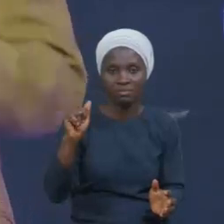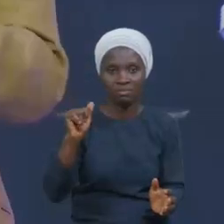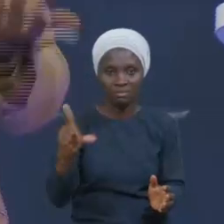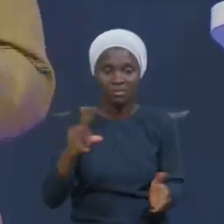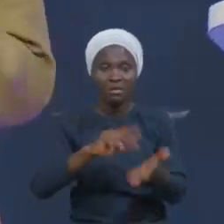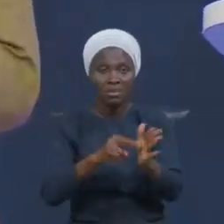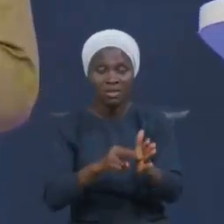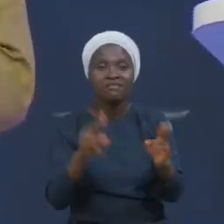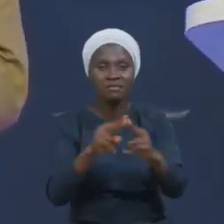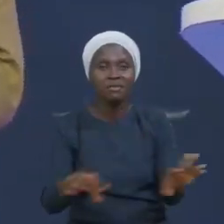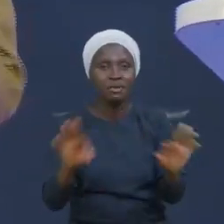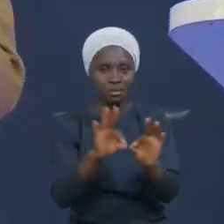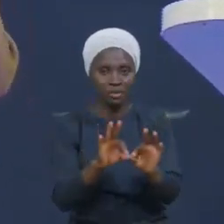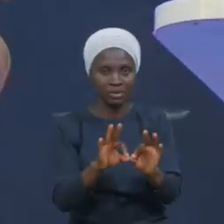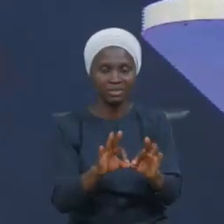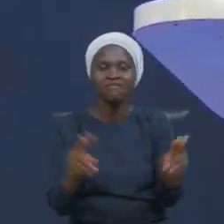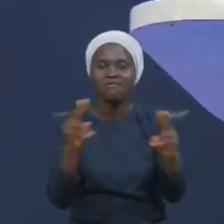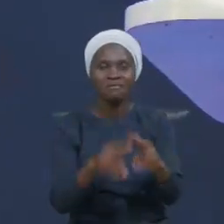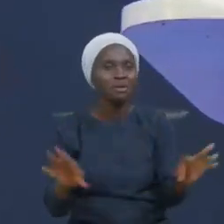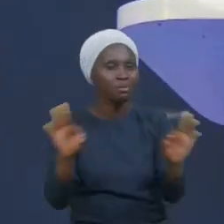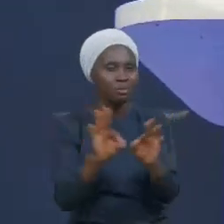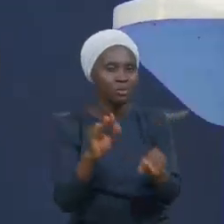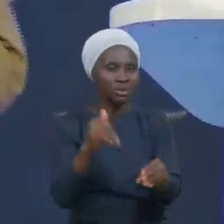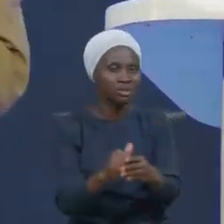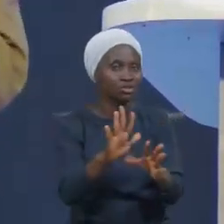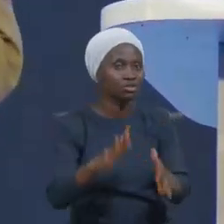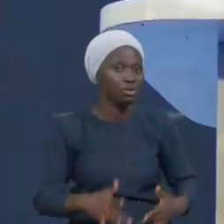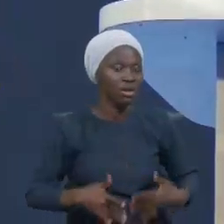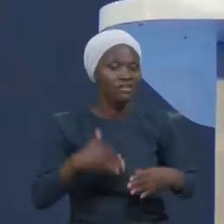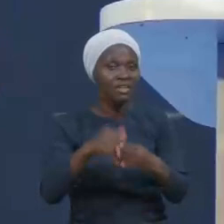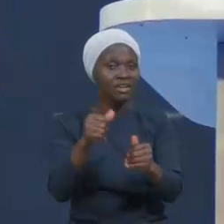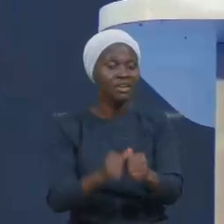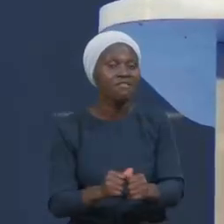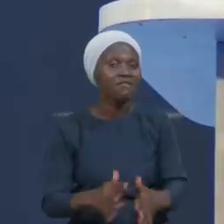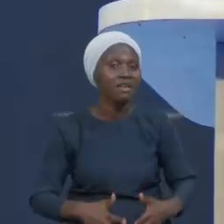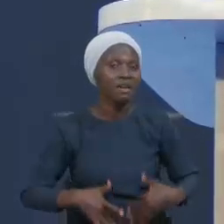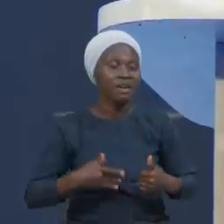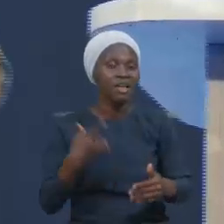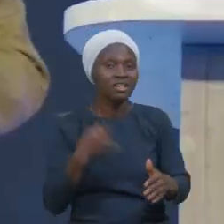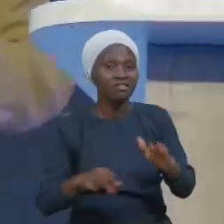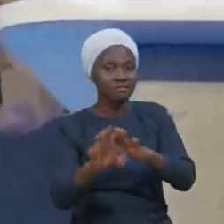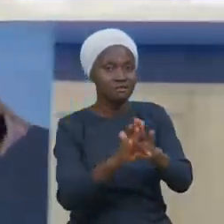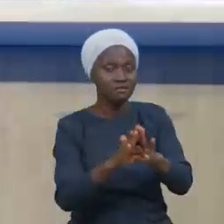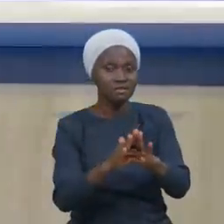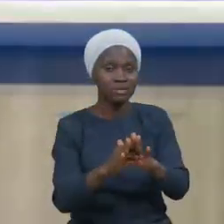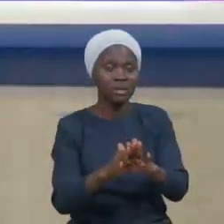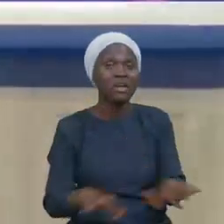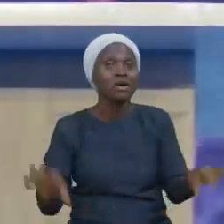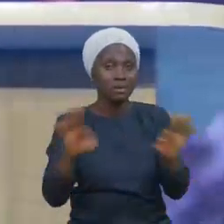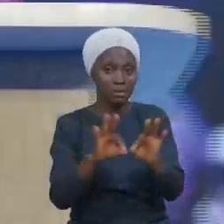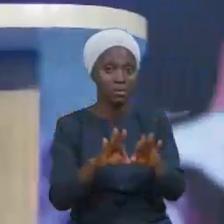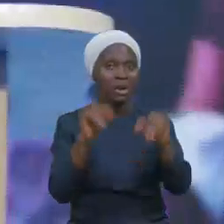essential, indispensable in your life, in every life, the fundamental possibilities of the